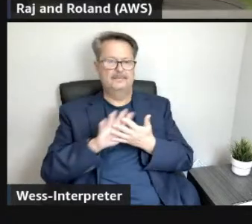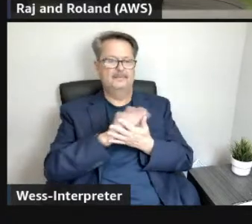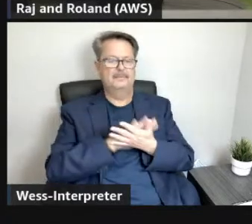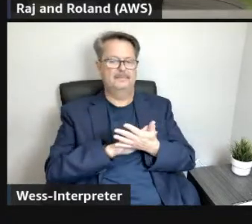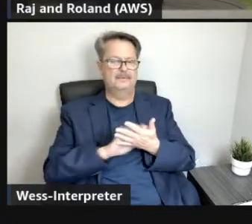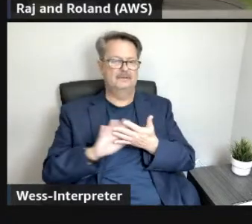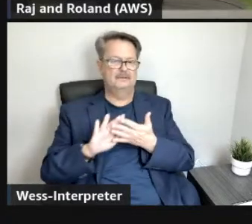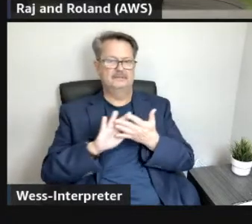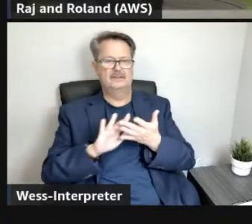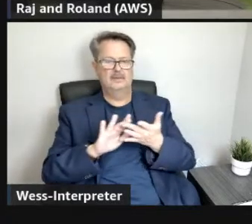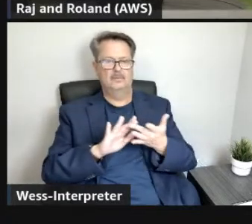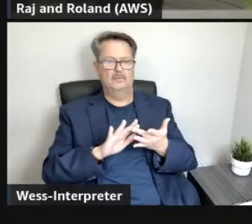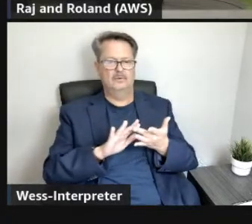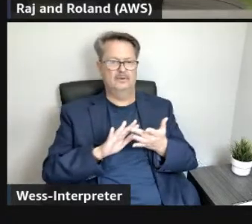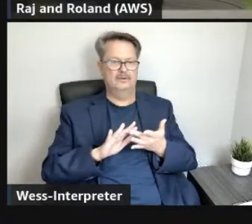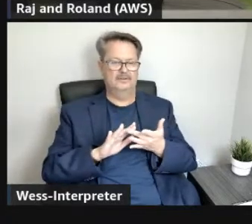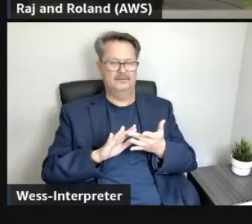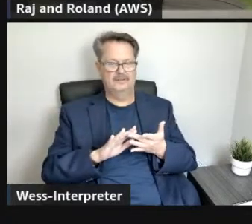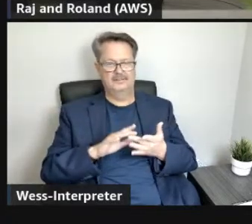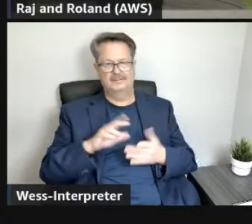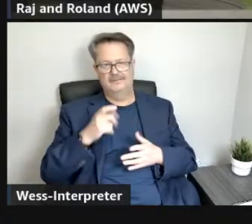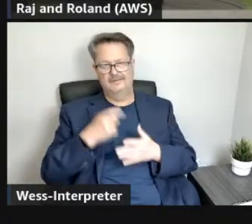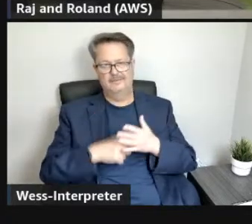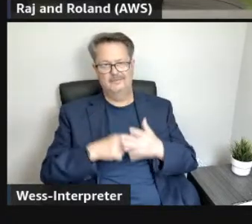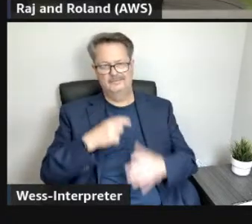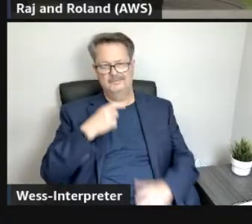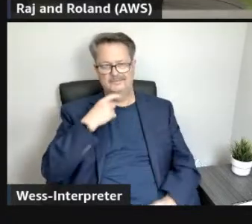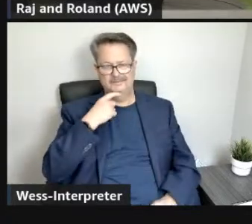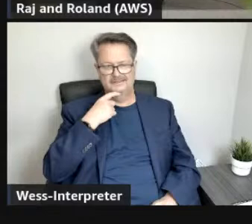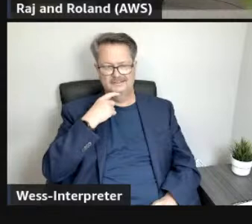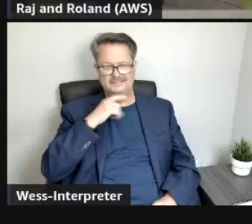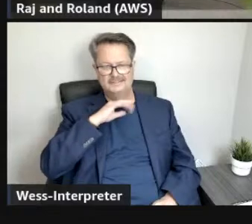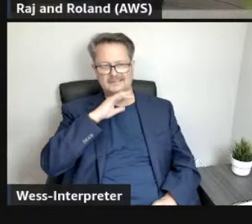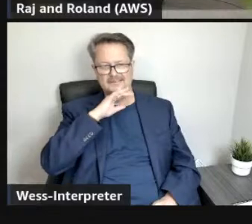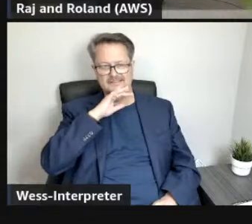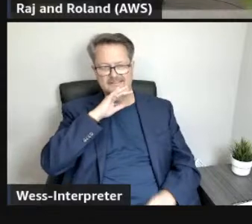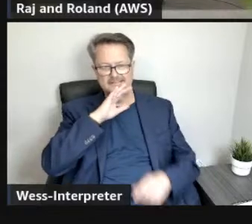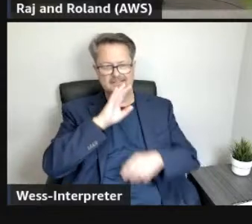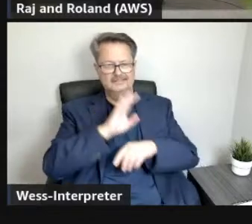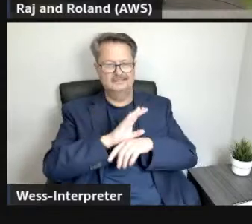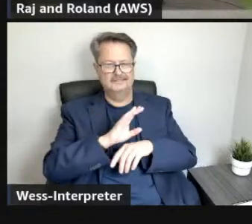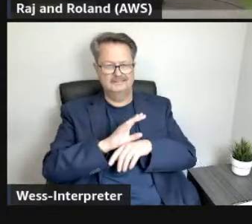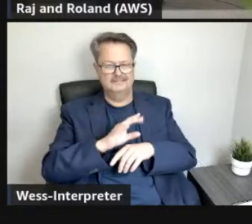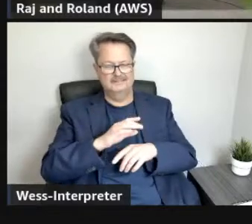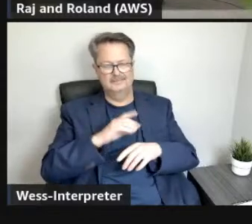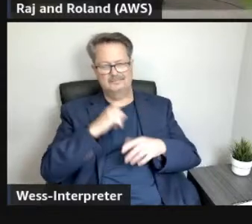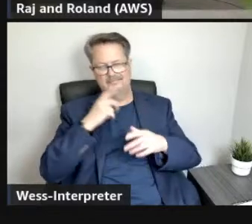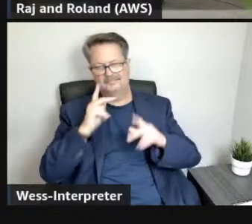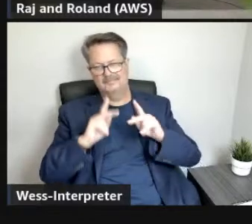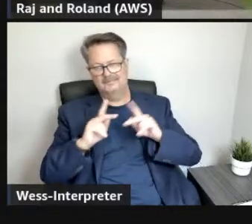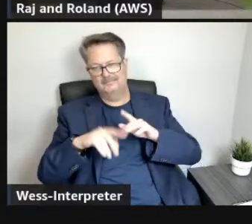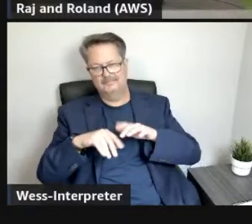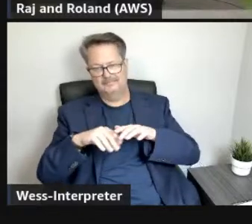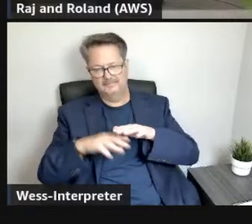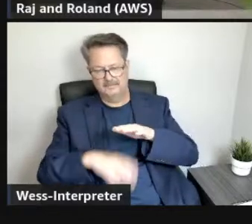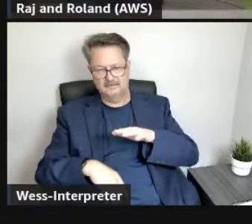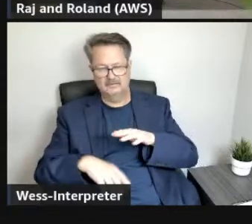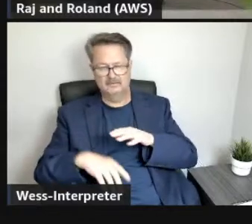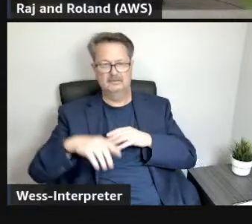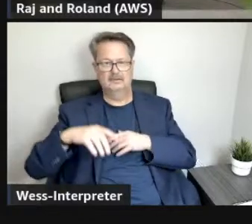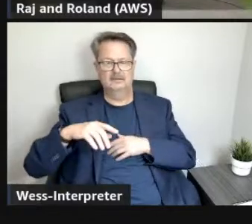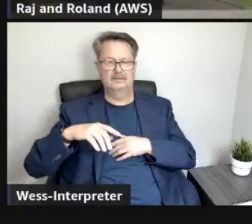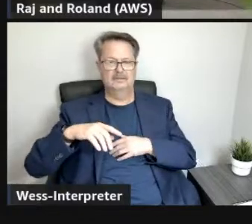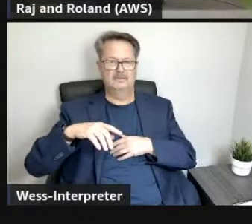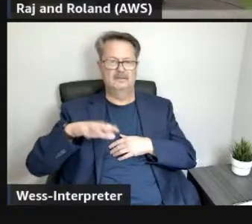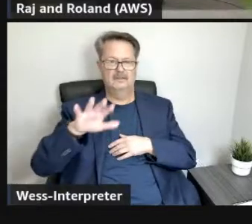And we say sneaky because sometimes that cost is underestimated, and some best practices can really help reduce those costs